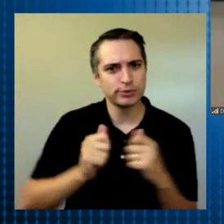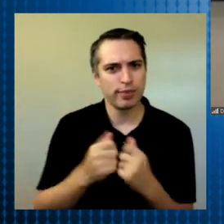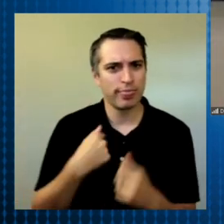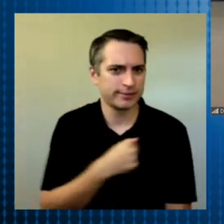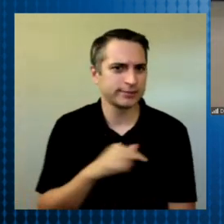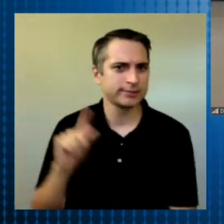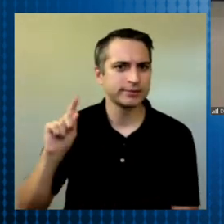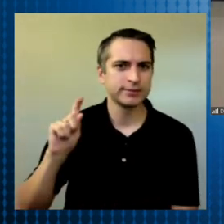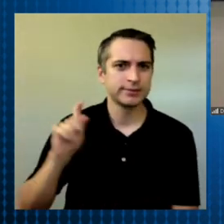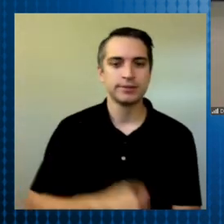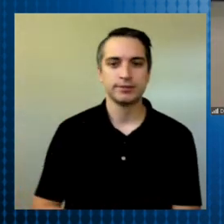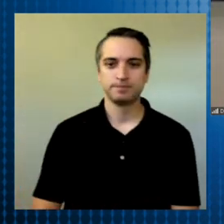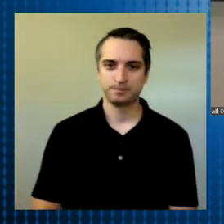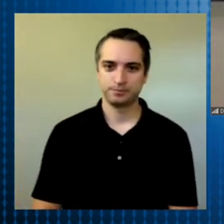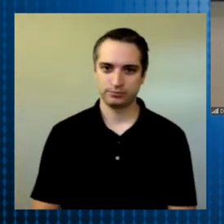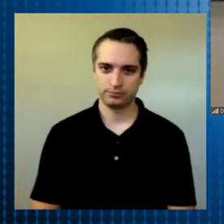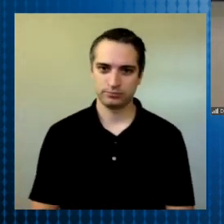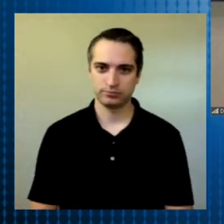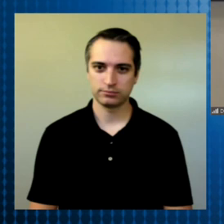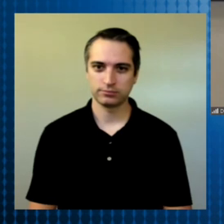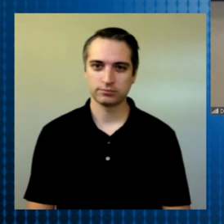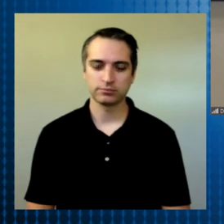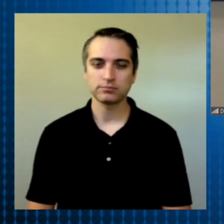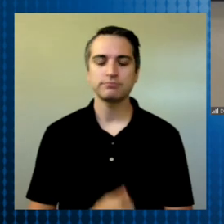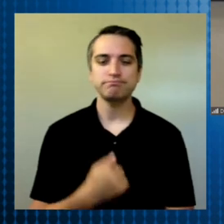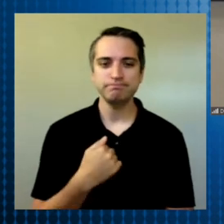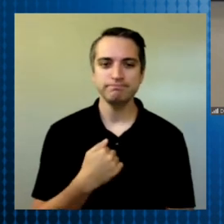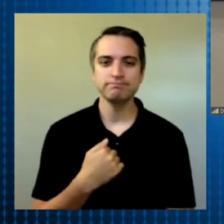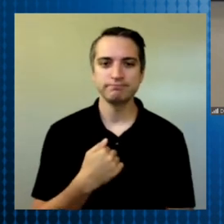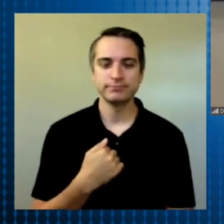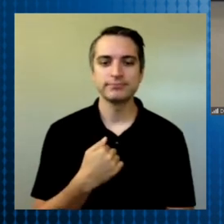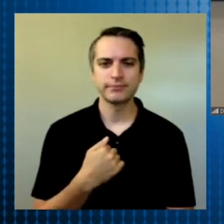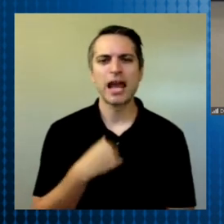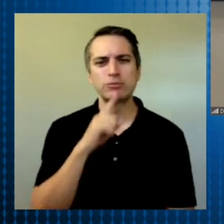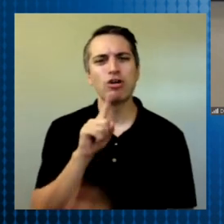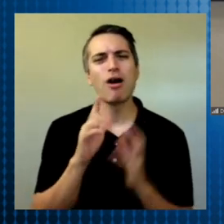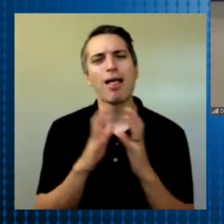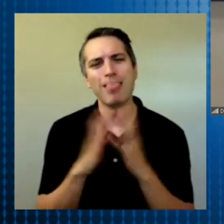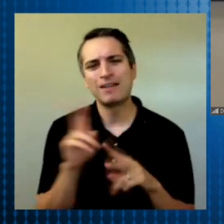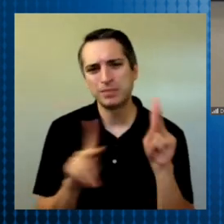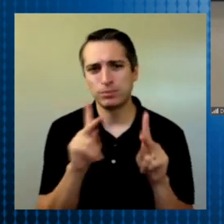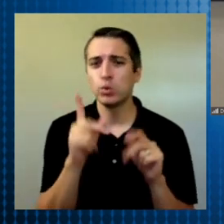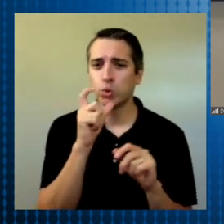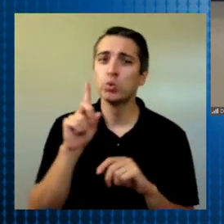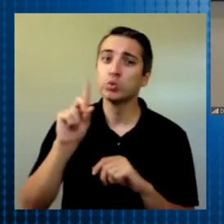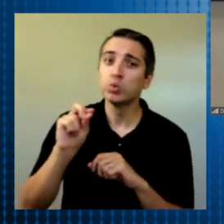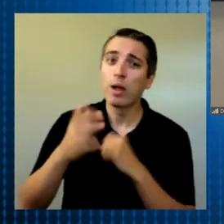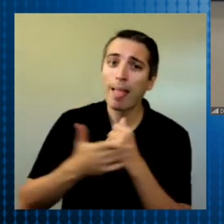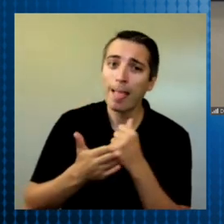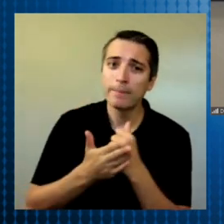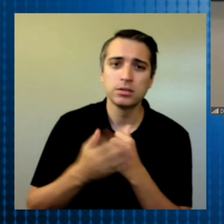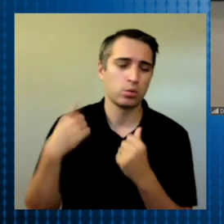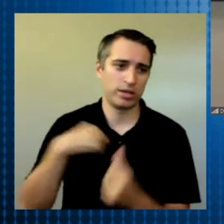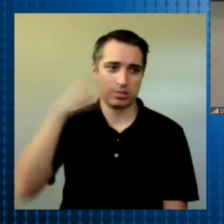Well, I'm sure there are a lot that help that we don't know about, I don't know about. I just